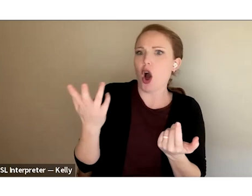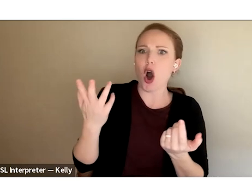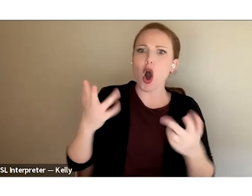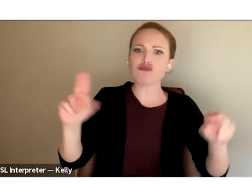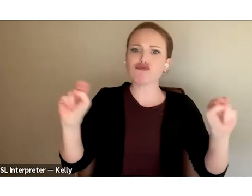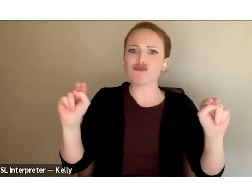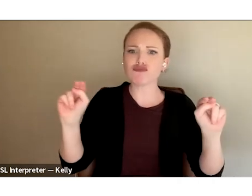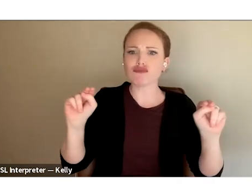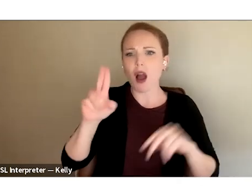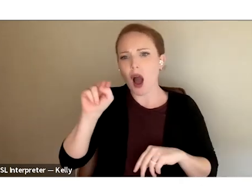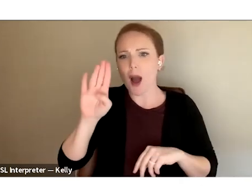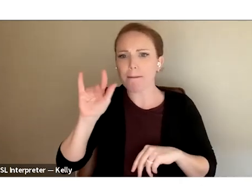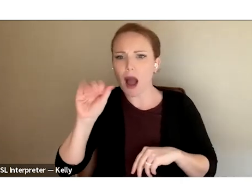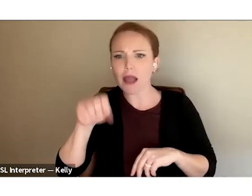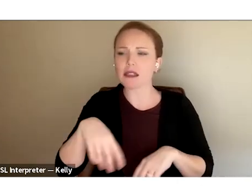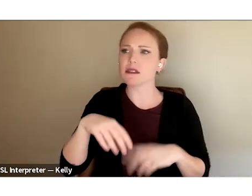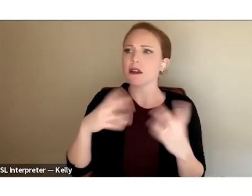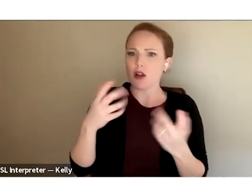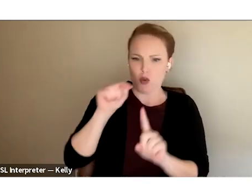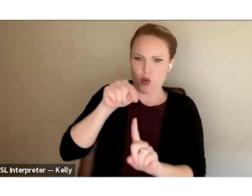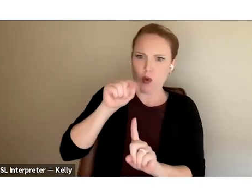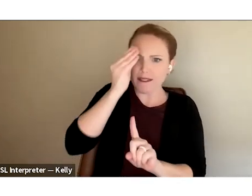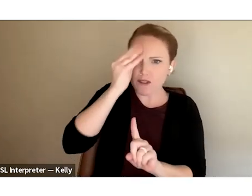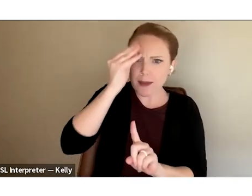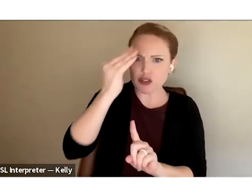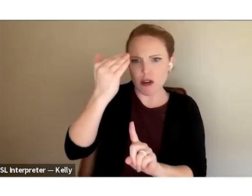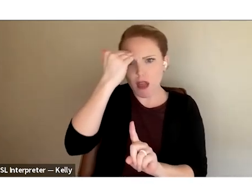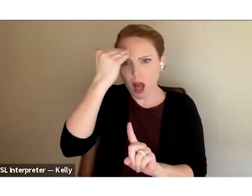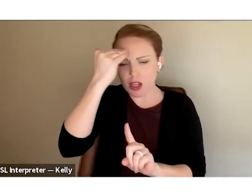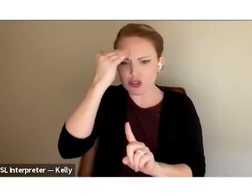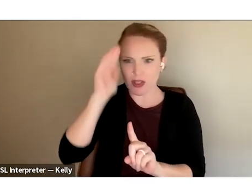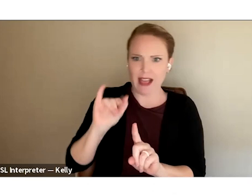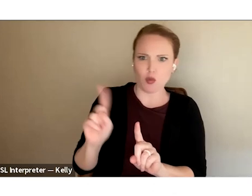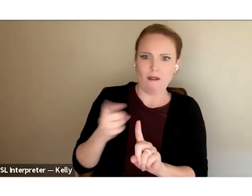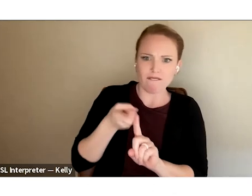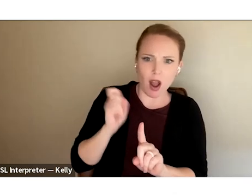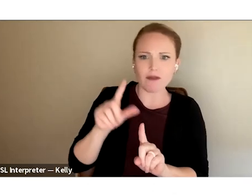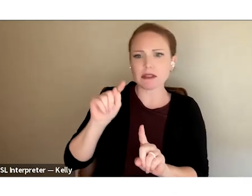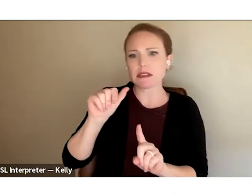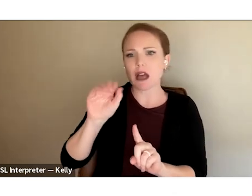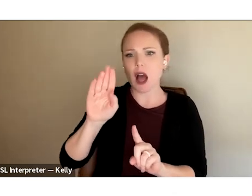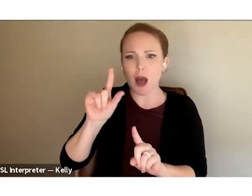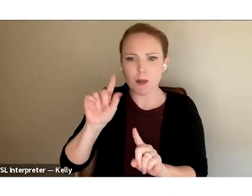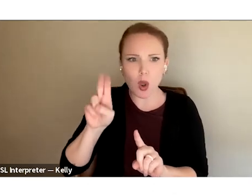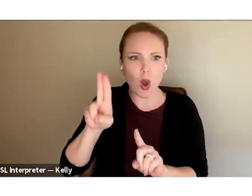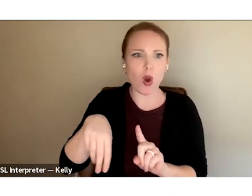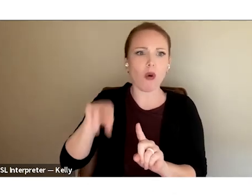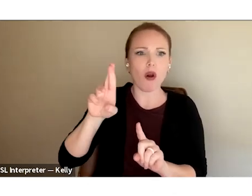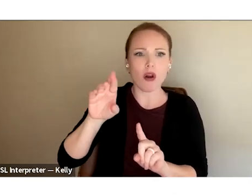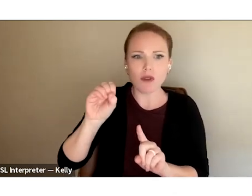middle where information and knowledge comes from and is produced tabula rasa, or produced from some sort